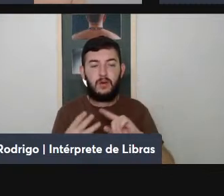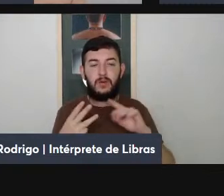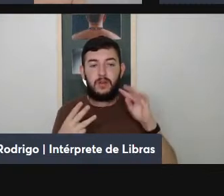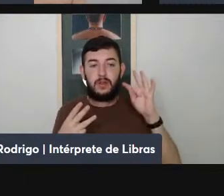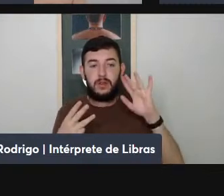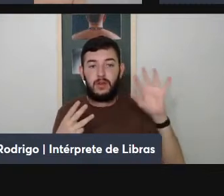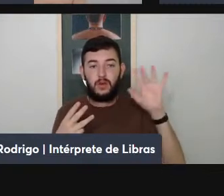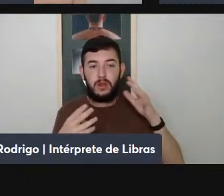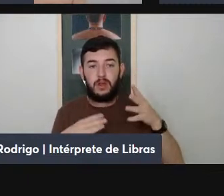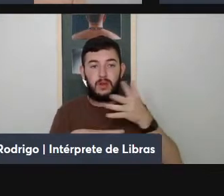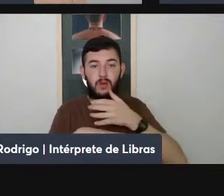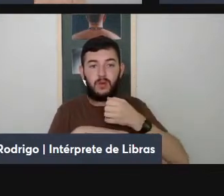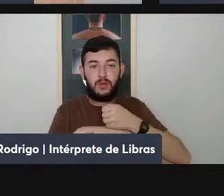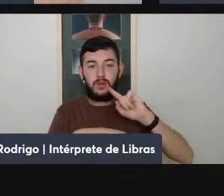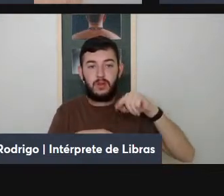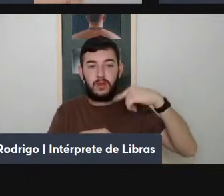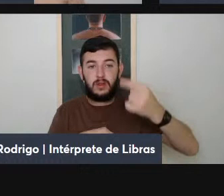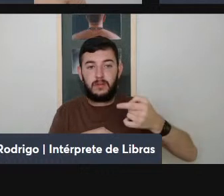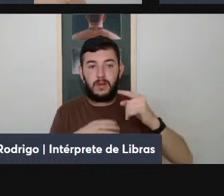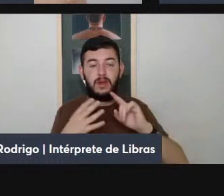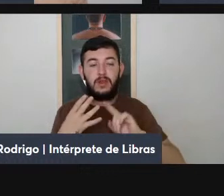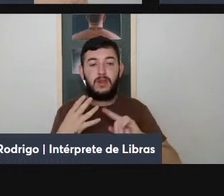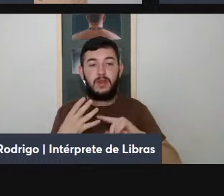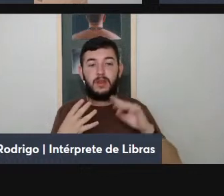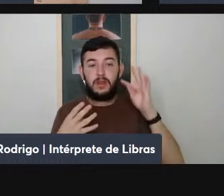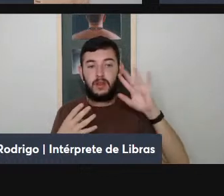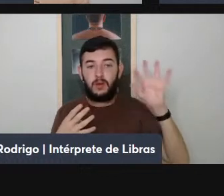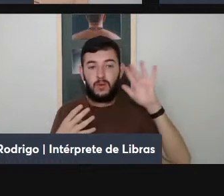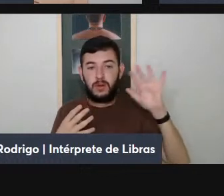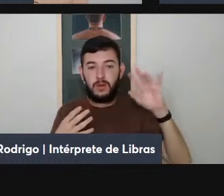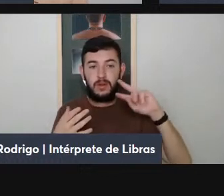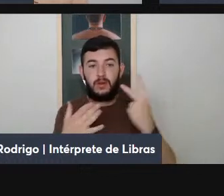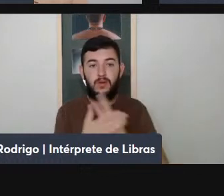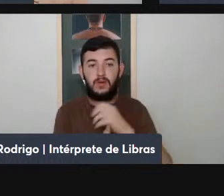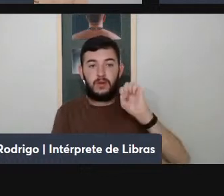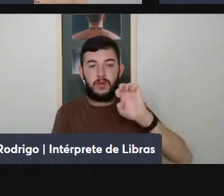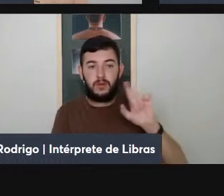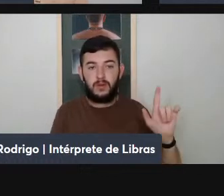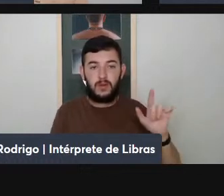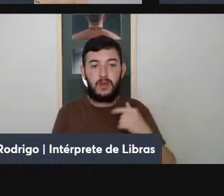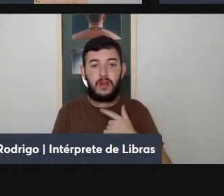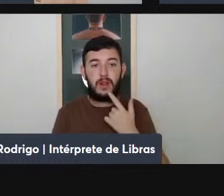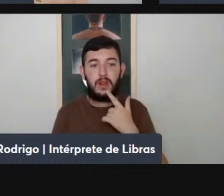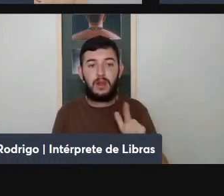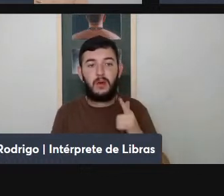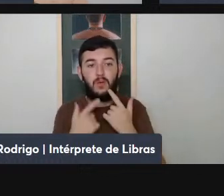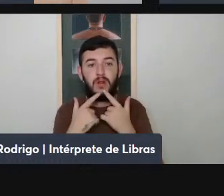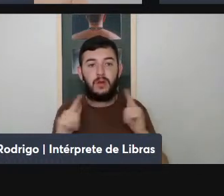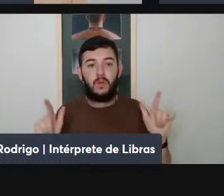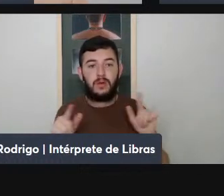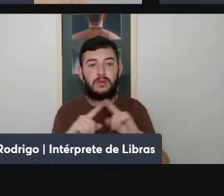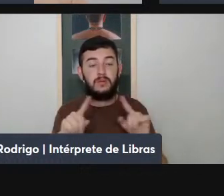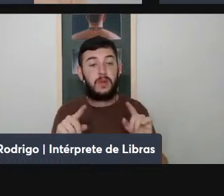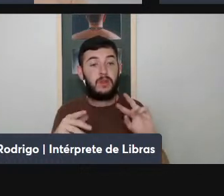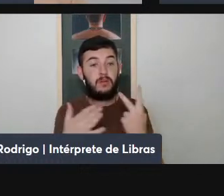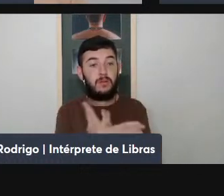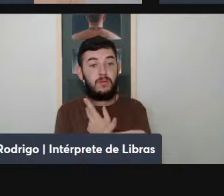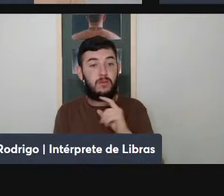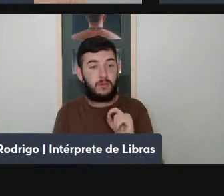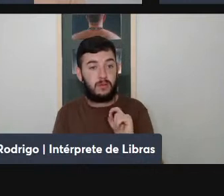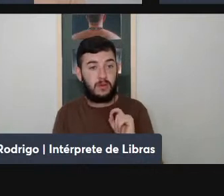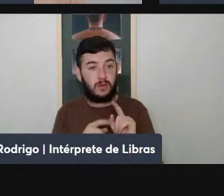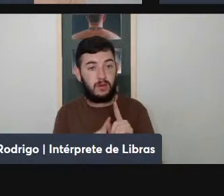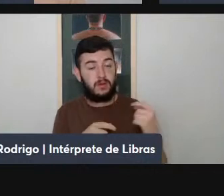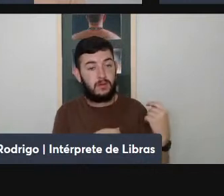debates sobre as línguas, a linguagem, mas há pouca mudança institucional e é nisso que